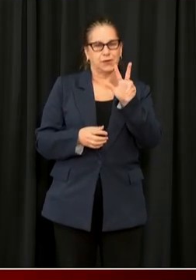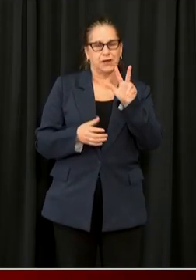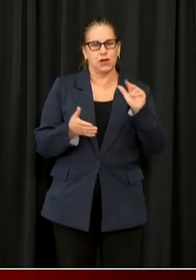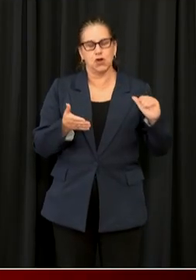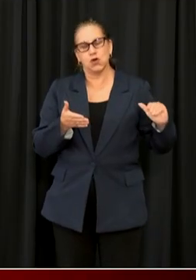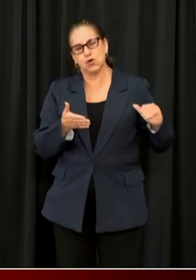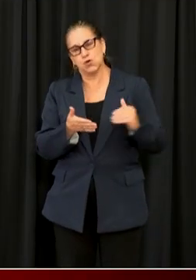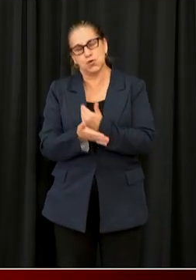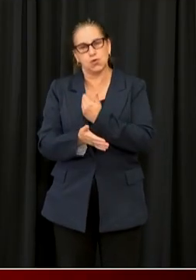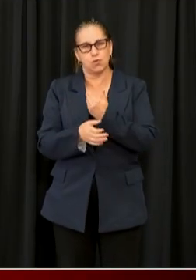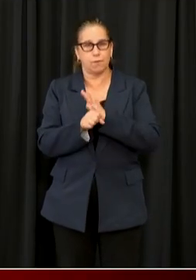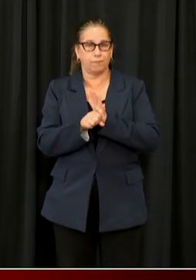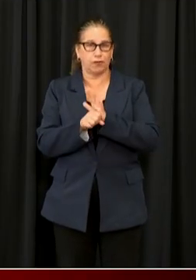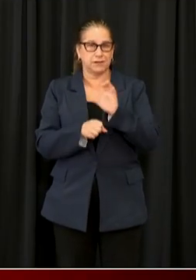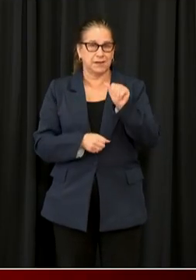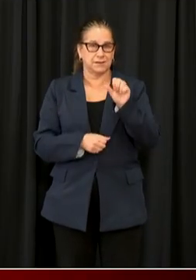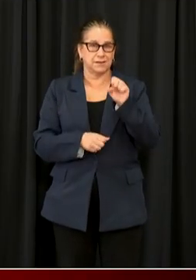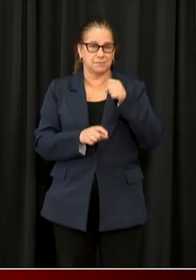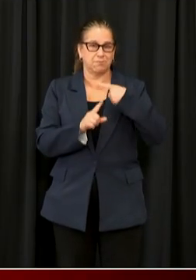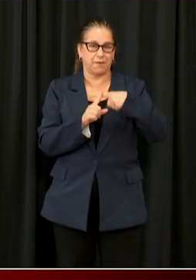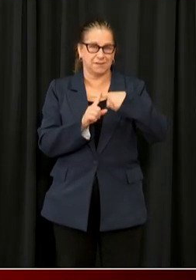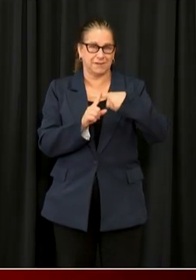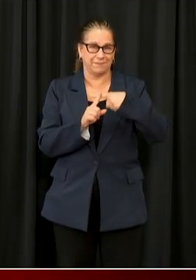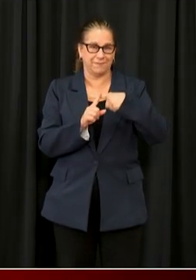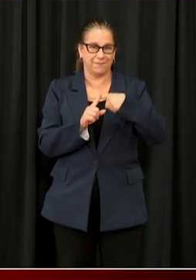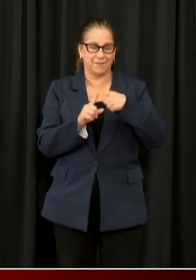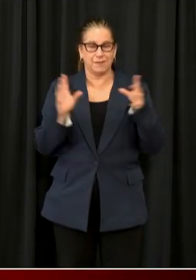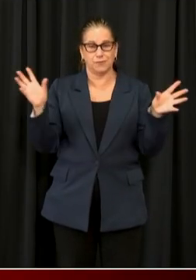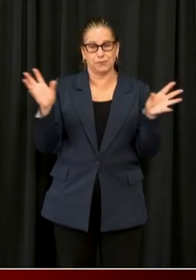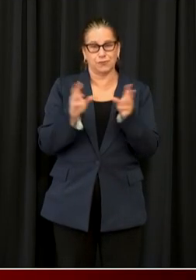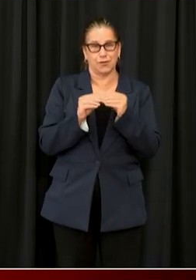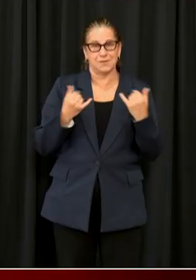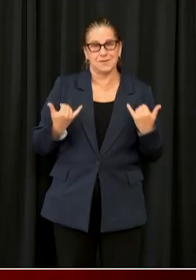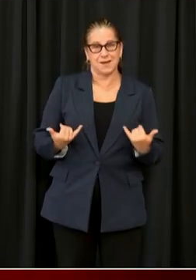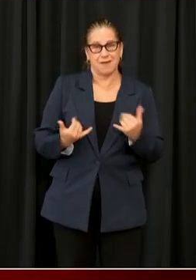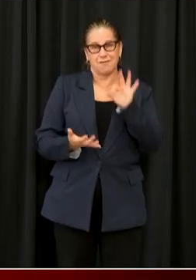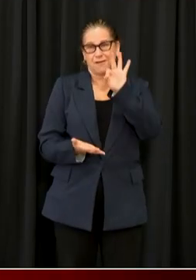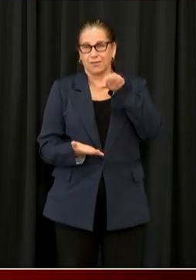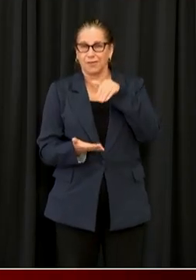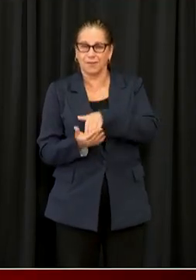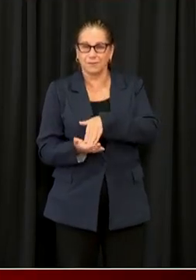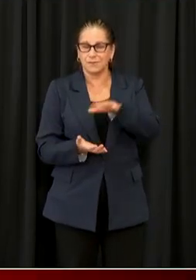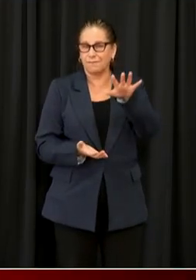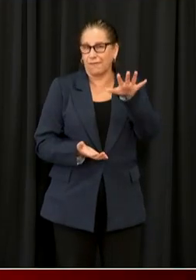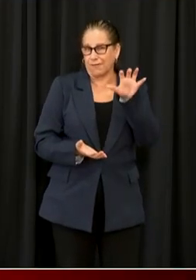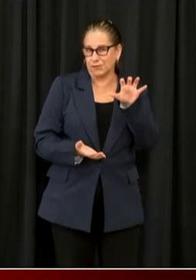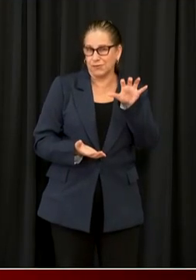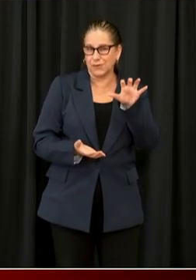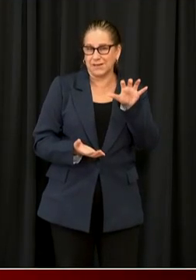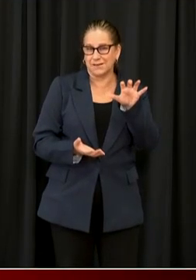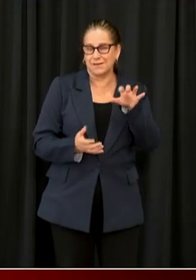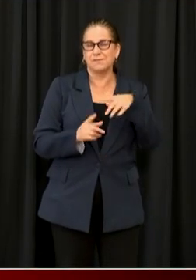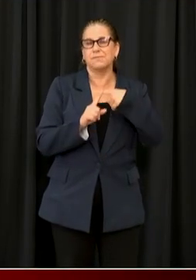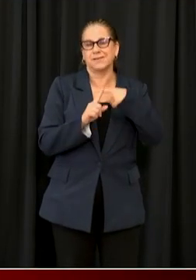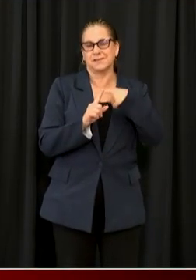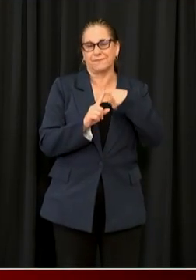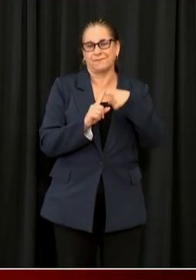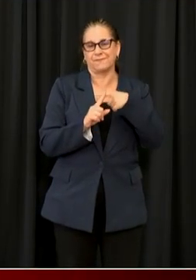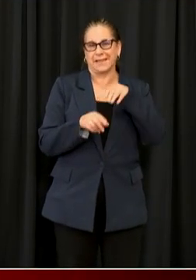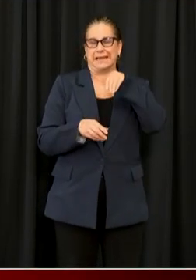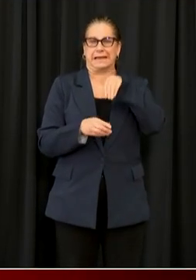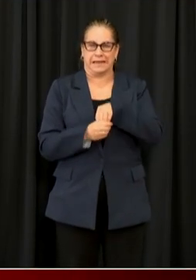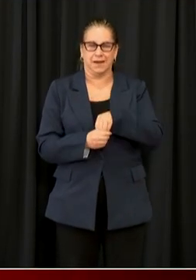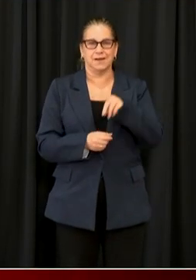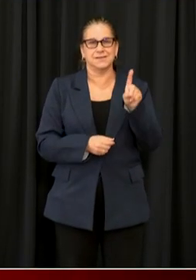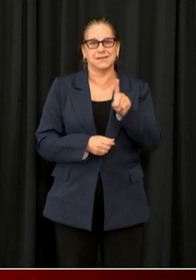cases, bringing the total to 9,500 of positive cases in Washington, D.C.